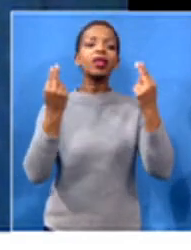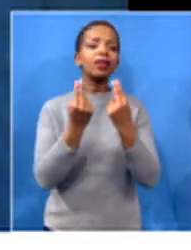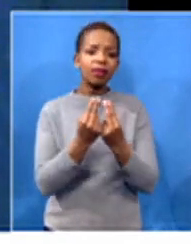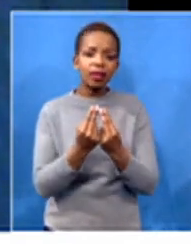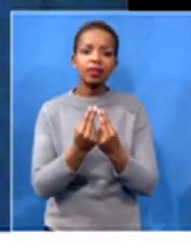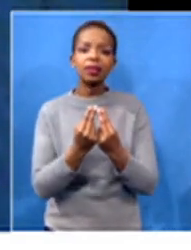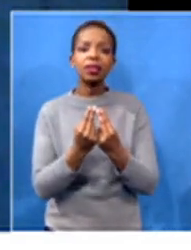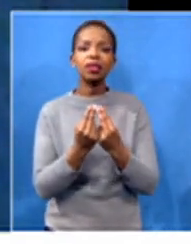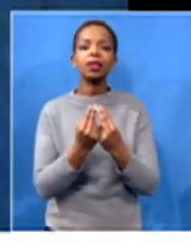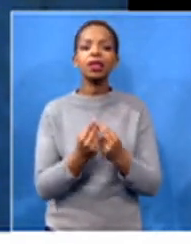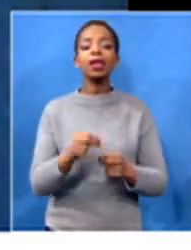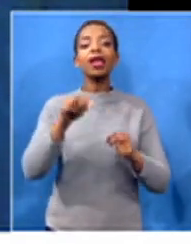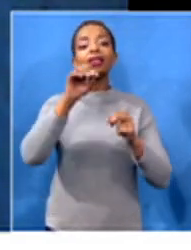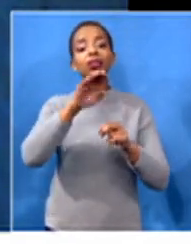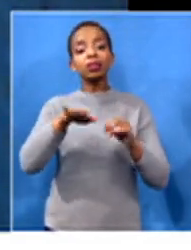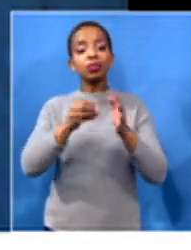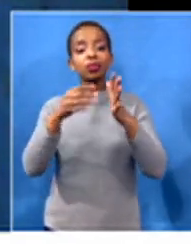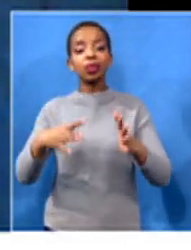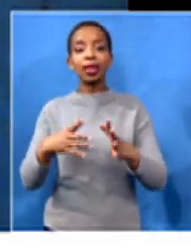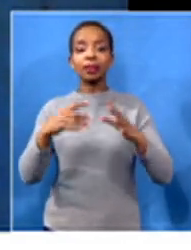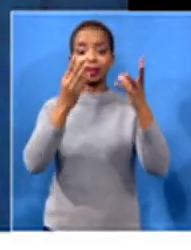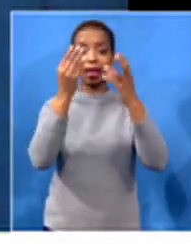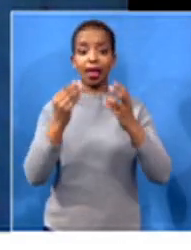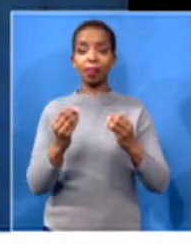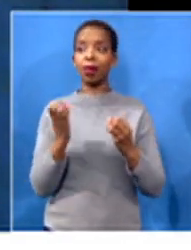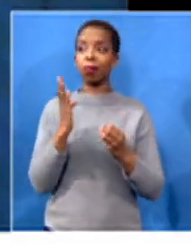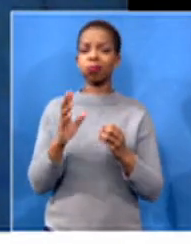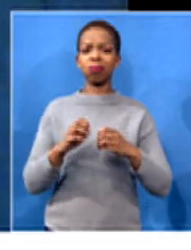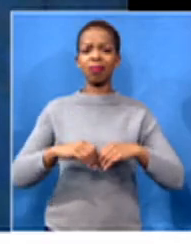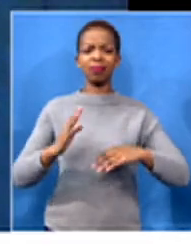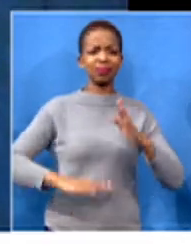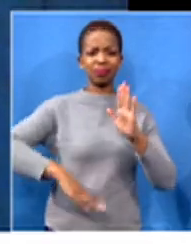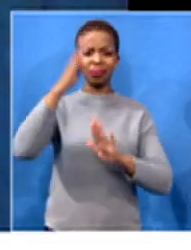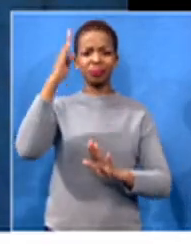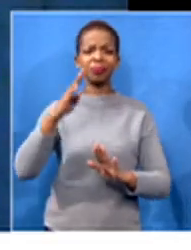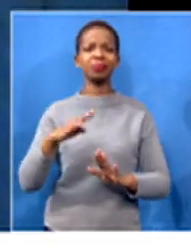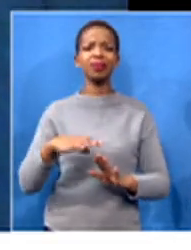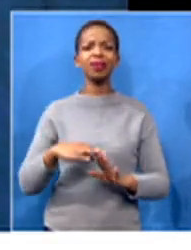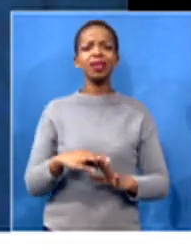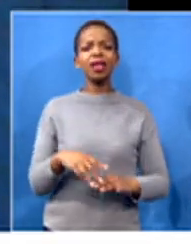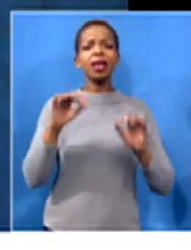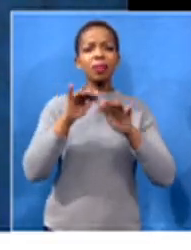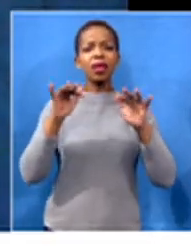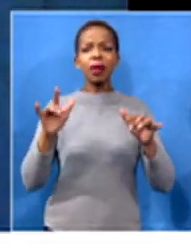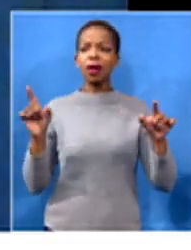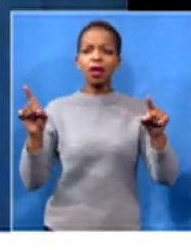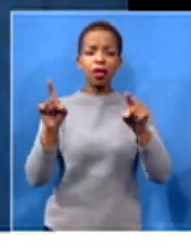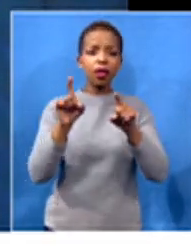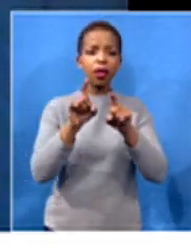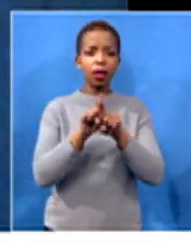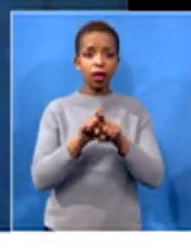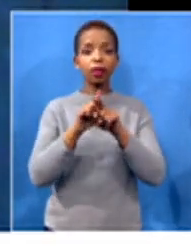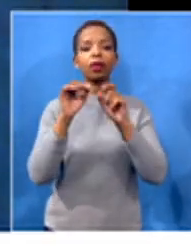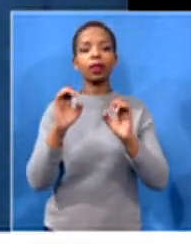rates of students is quite high. And part of the literature is suggesting that students are underprepared for higher education and